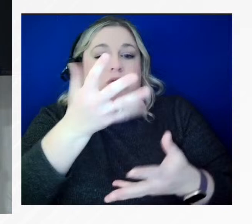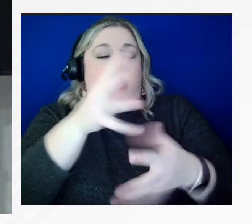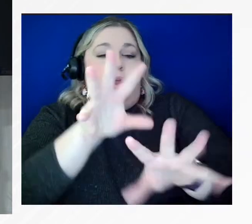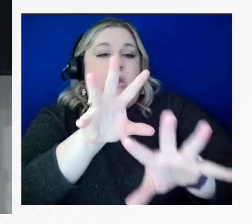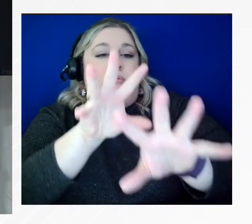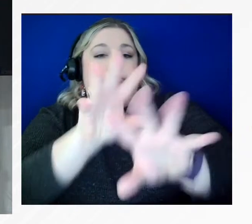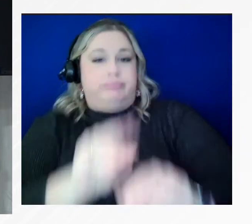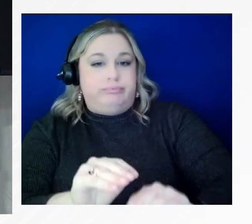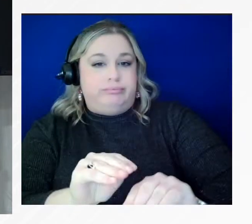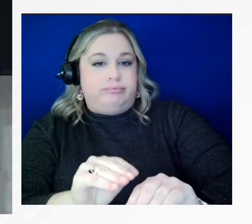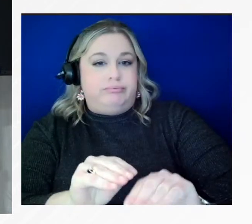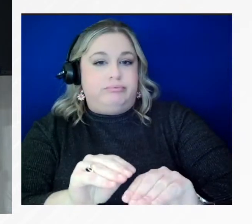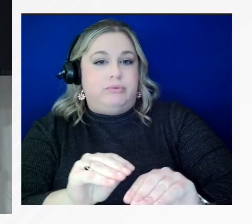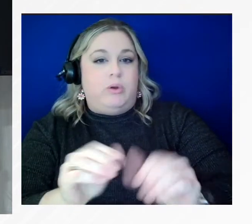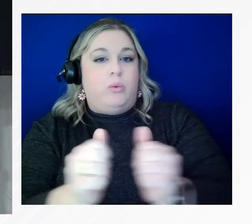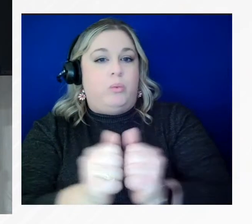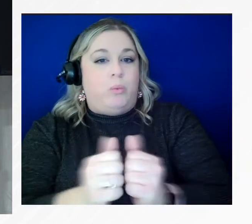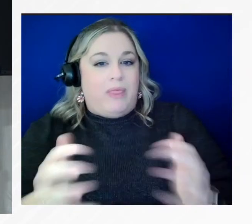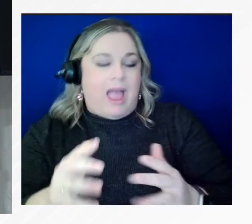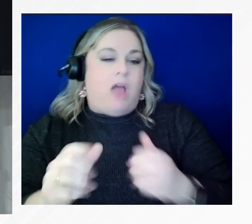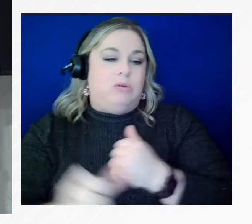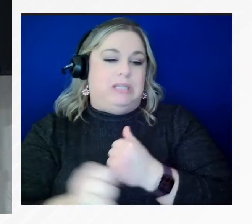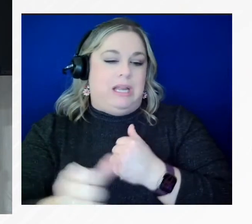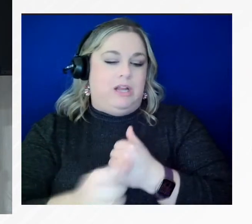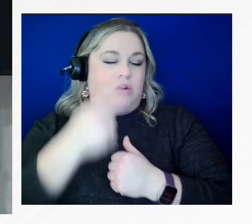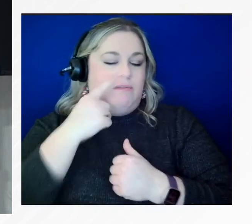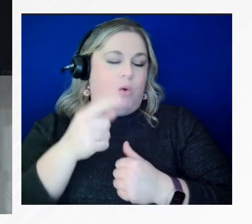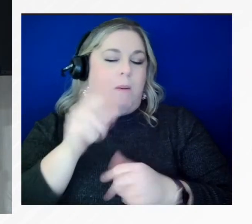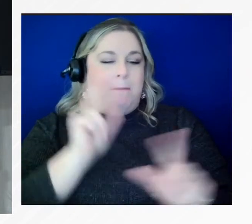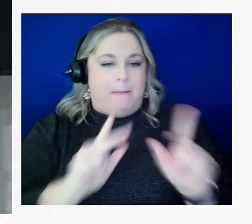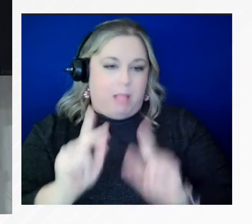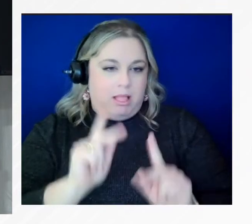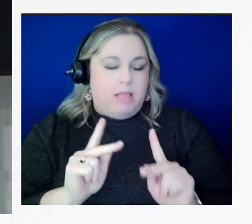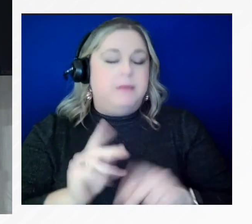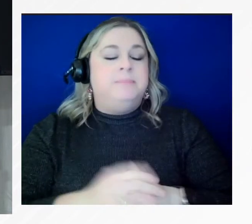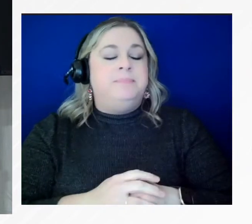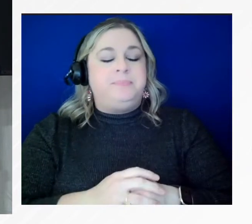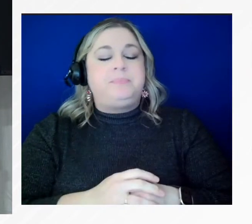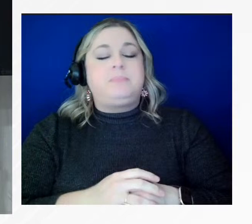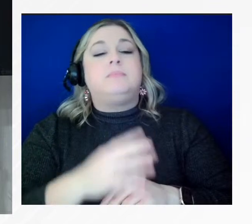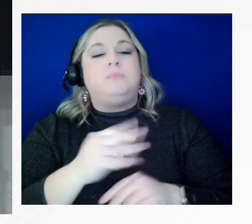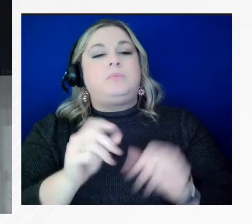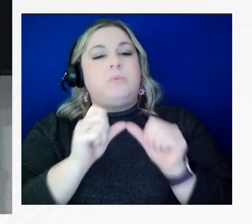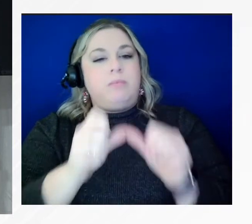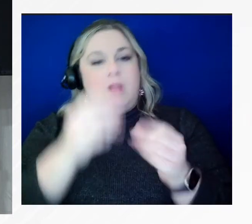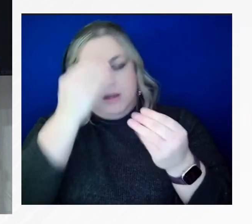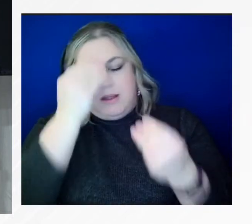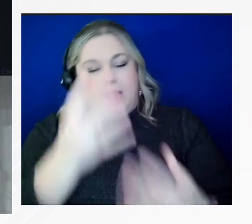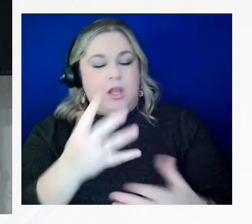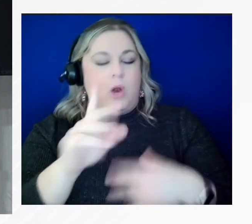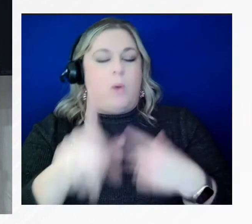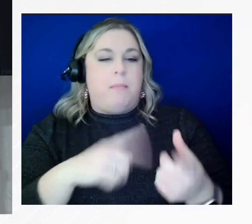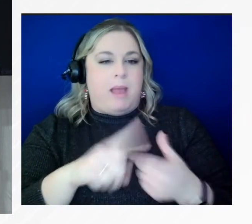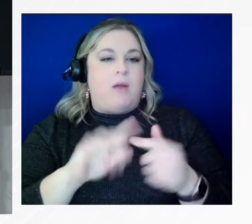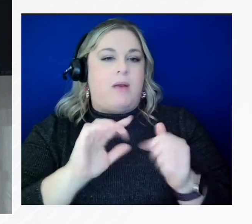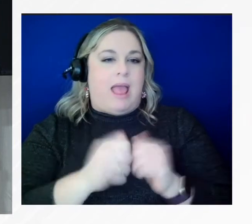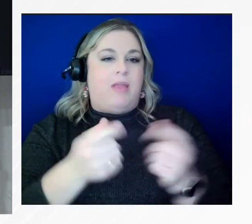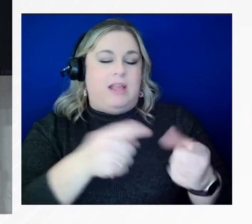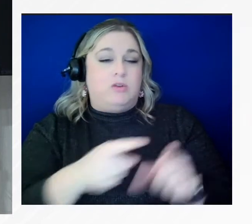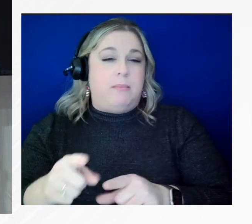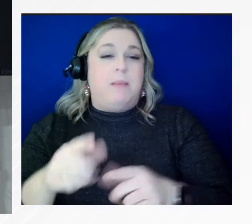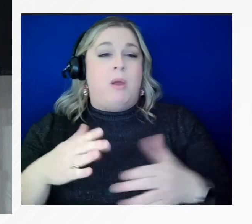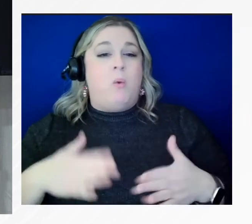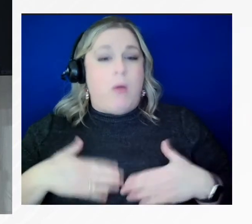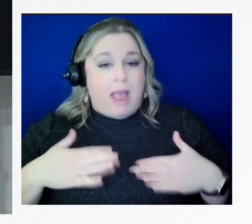you on our containment and our progress along the fires, but we are very happy to get the residents